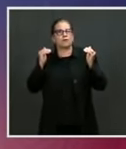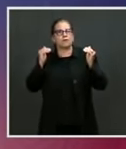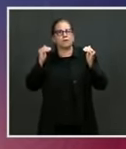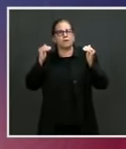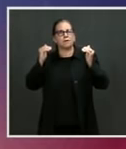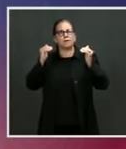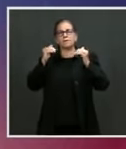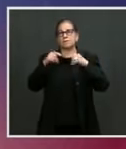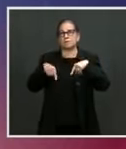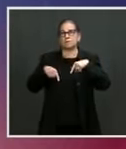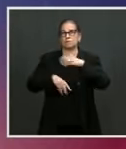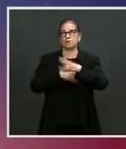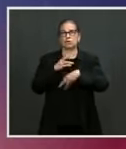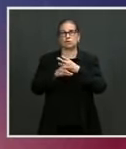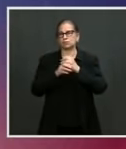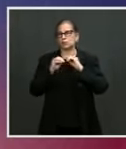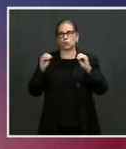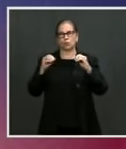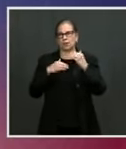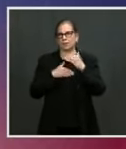barriers of privilege and power.